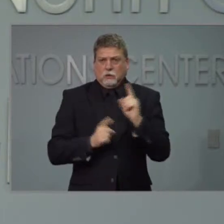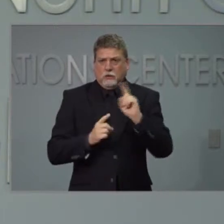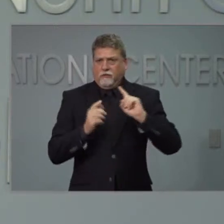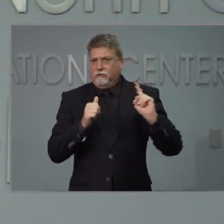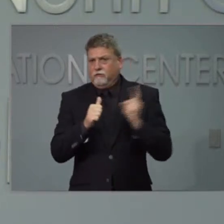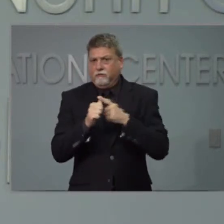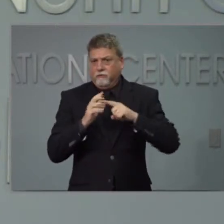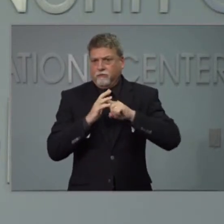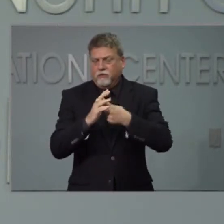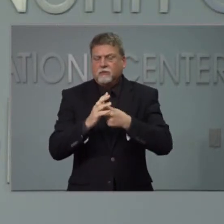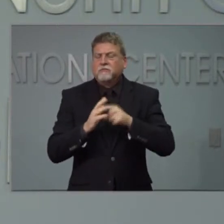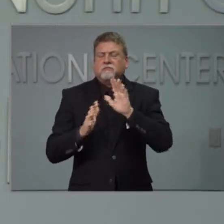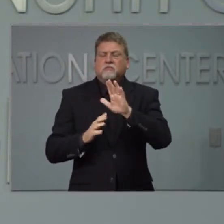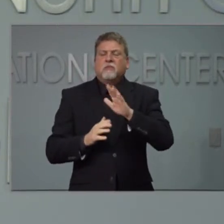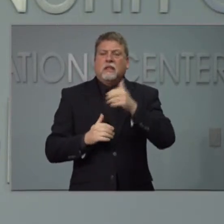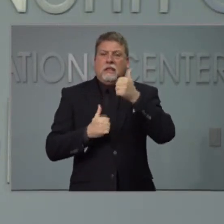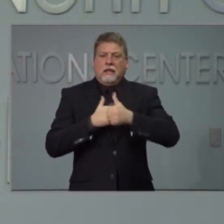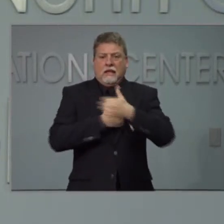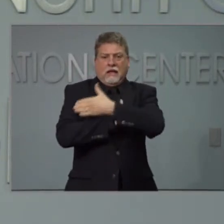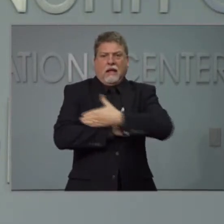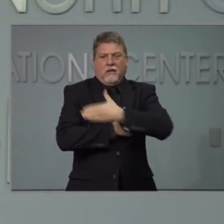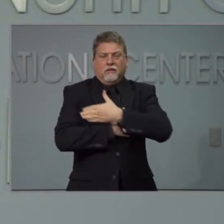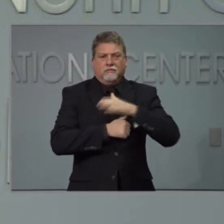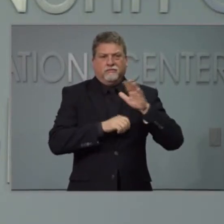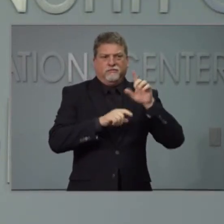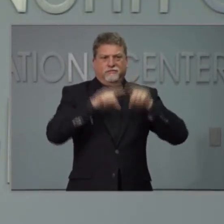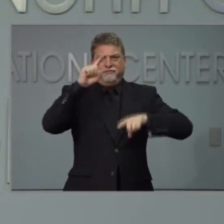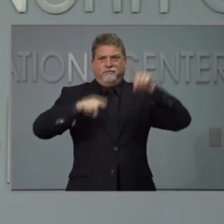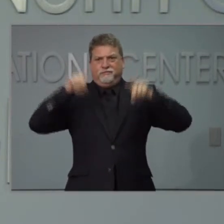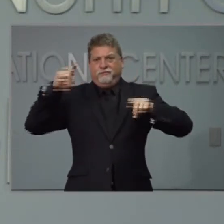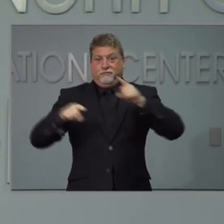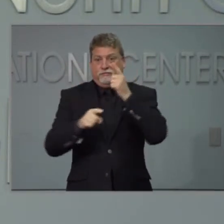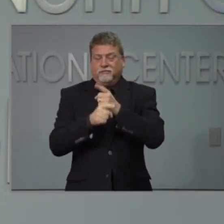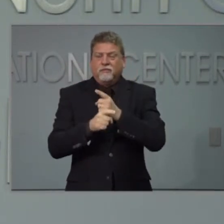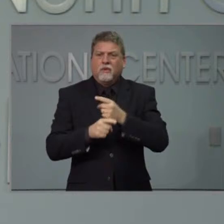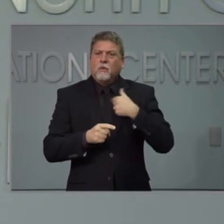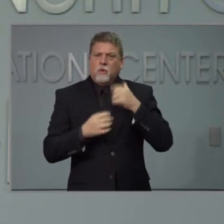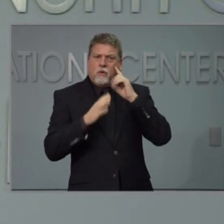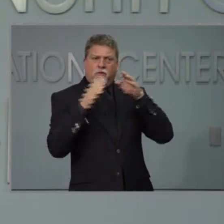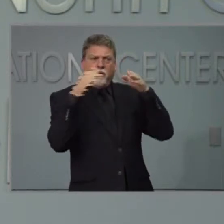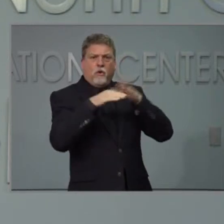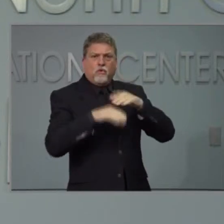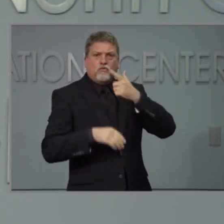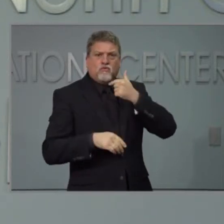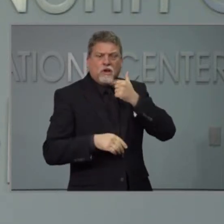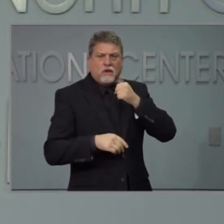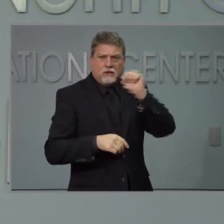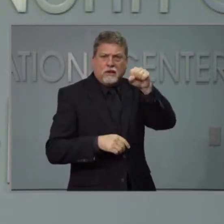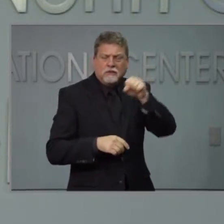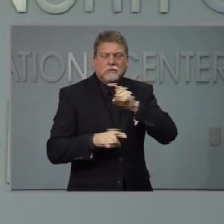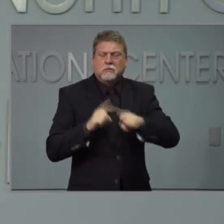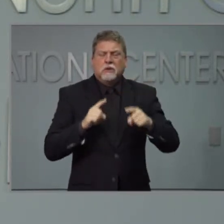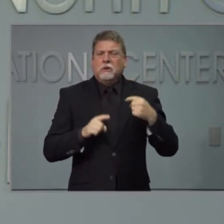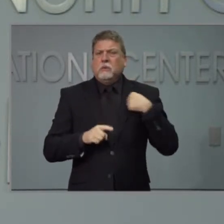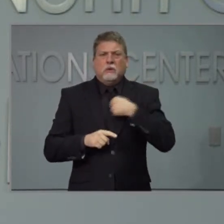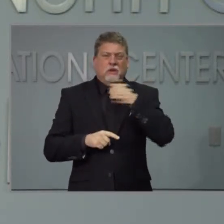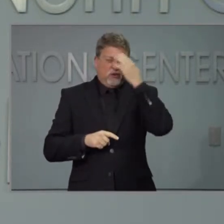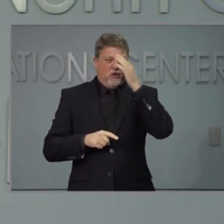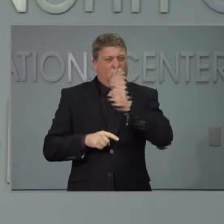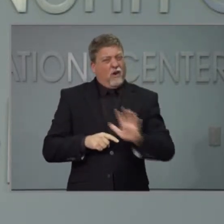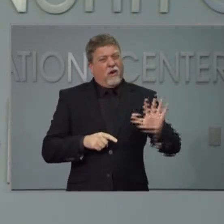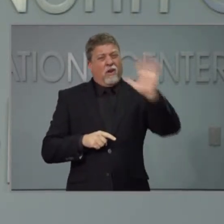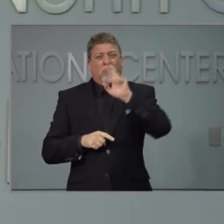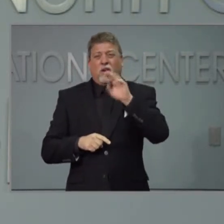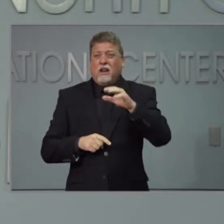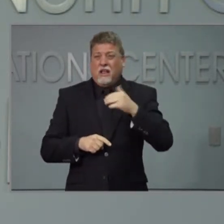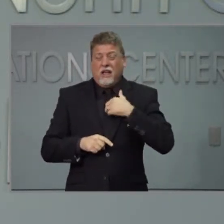every county in our state has widespread virus. So we know that everywhere we've got to